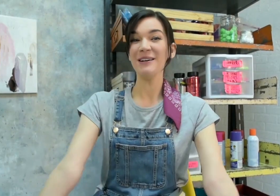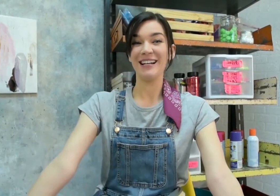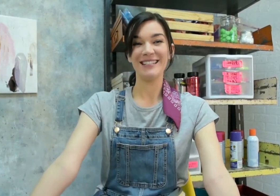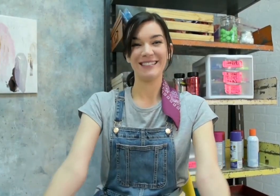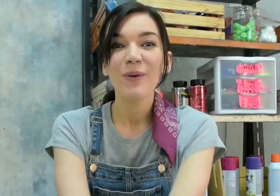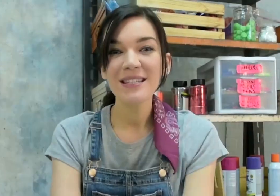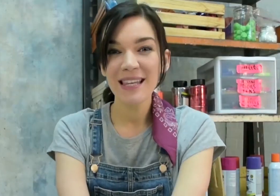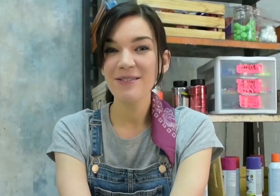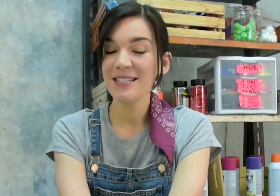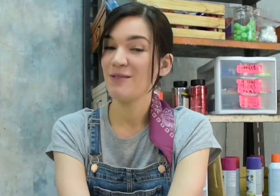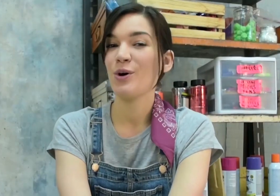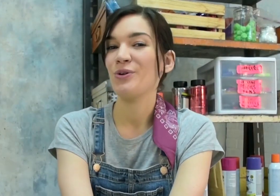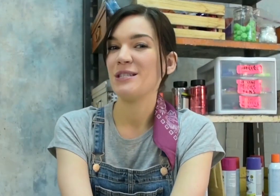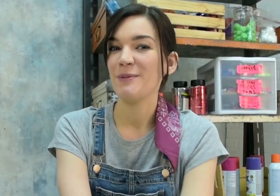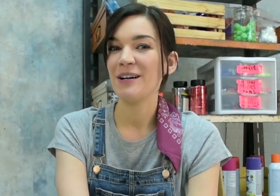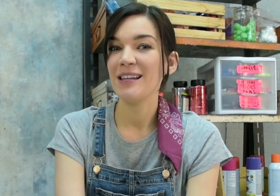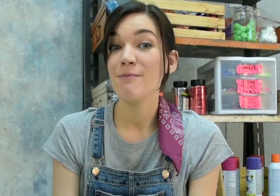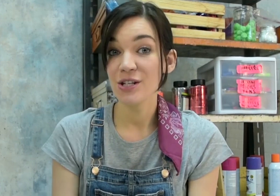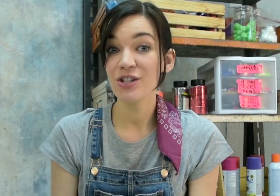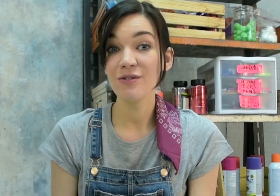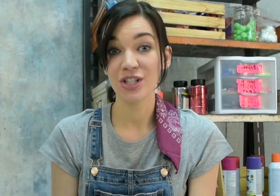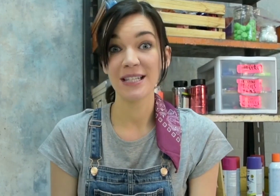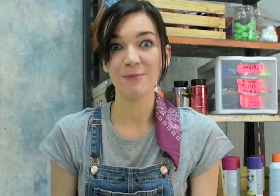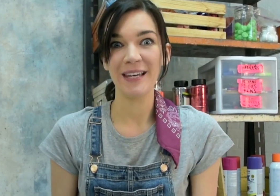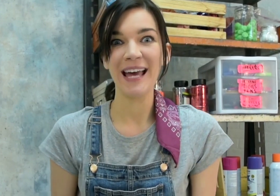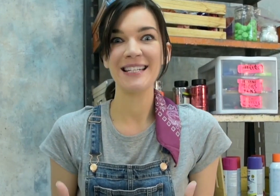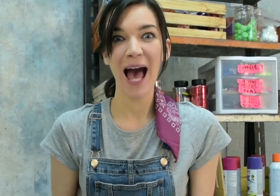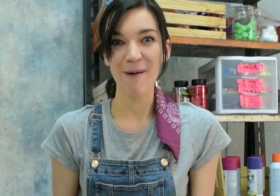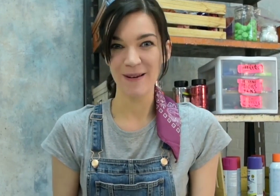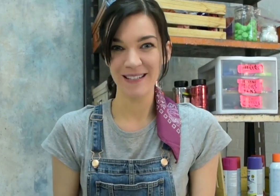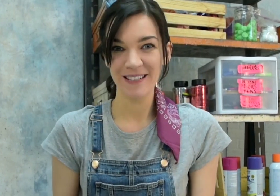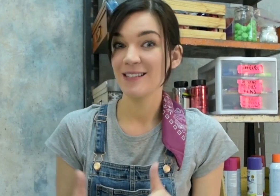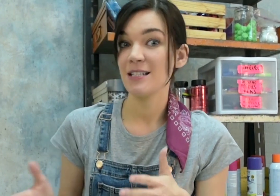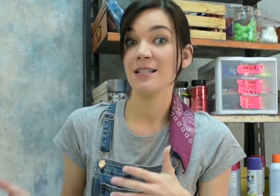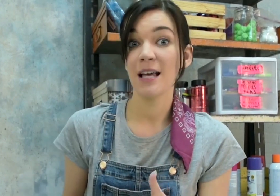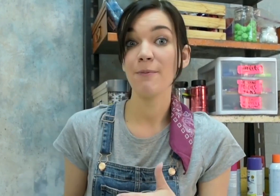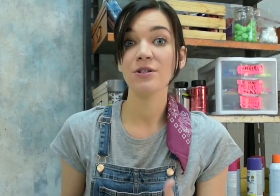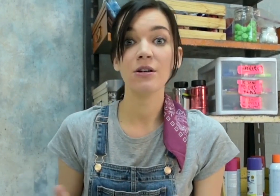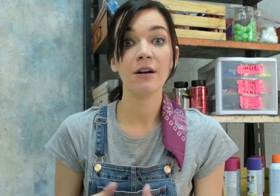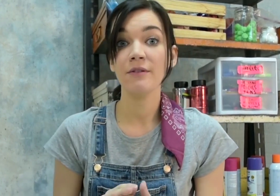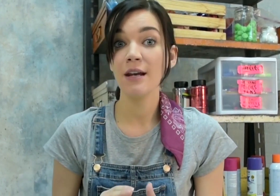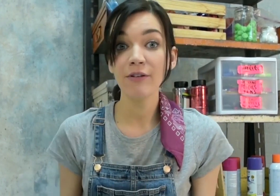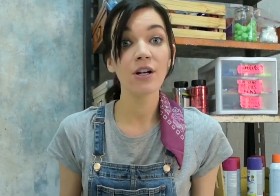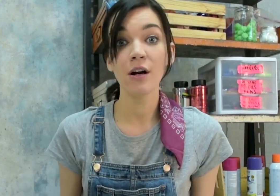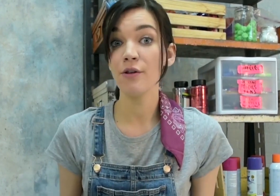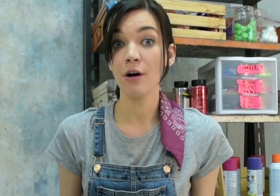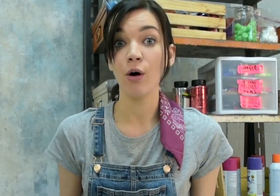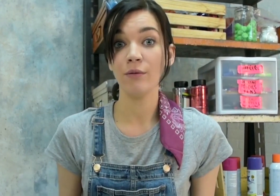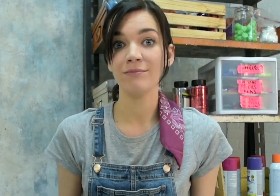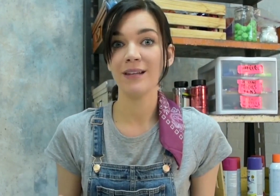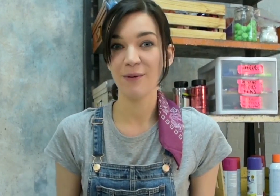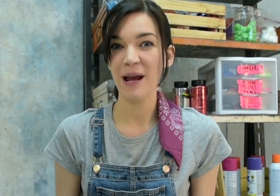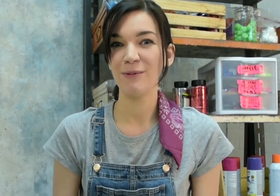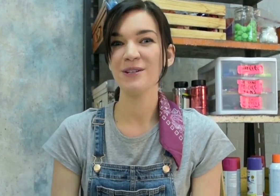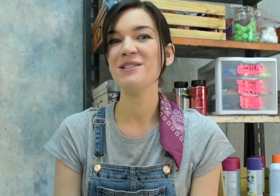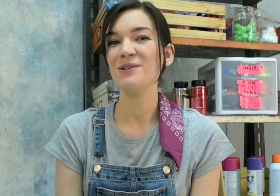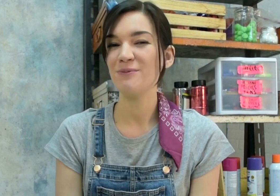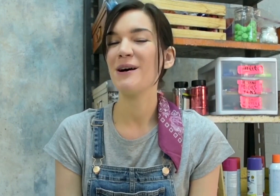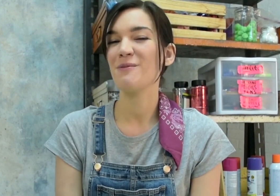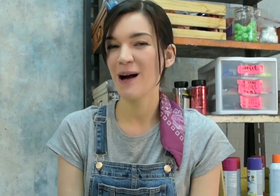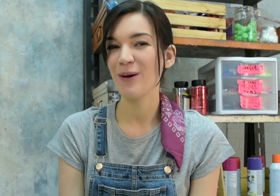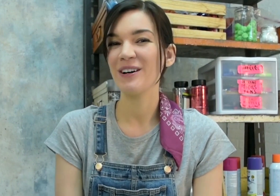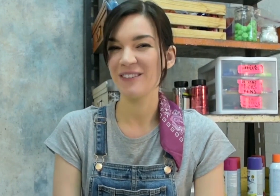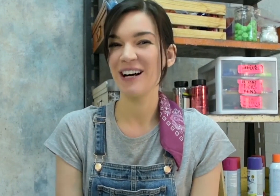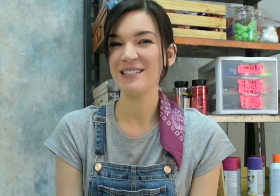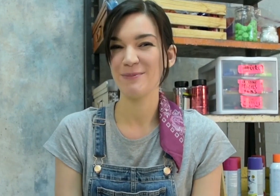Holy Spirit. Once they received the Holy Spirit, the mission of Jesus began to happen. What the disciples could have never done on their own, they were able to do